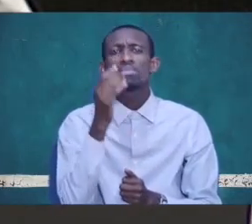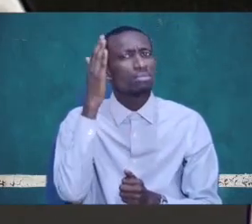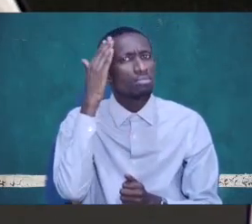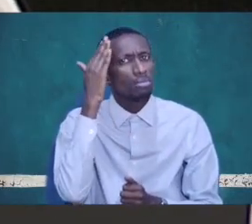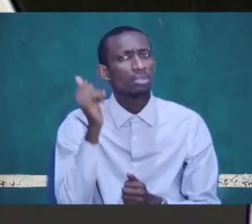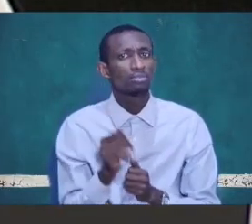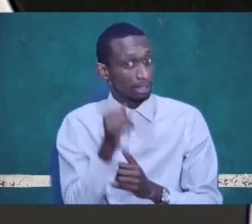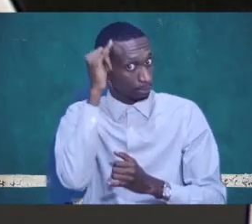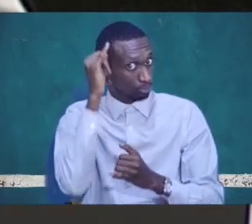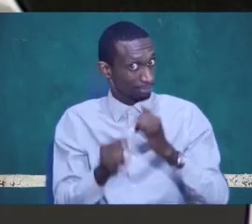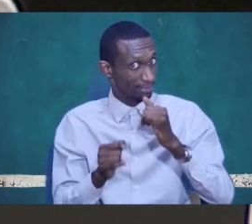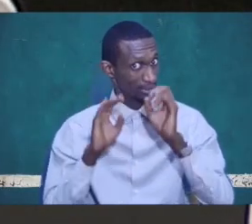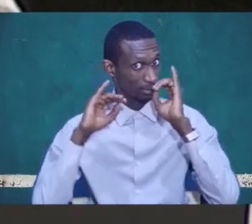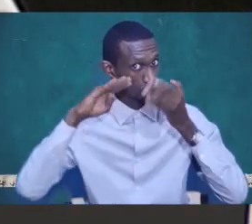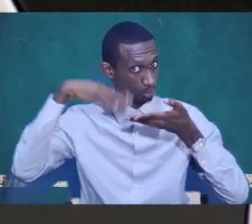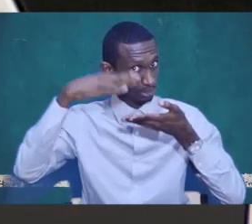the end of this lesson.